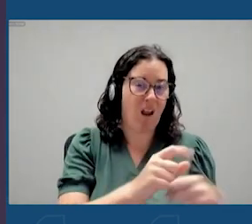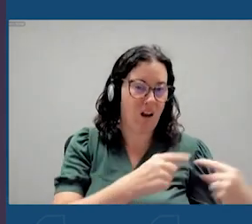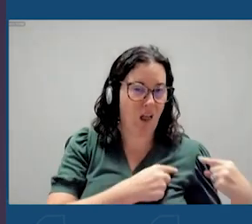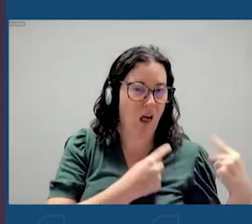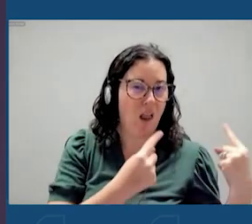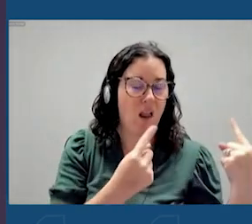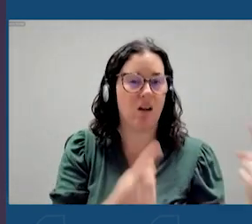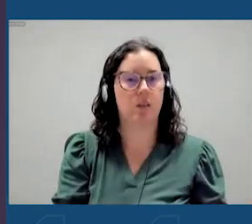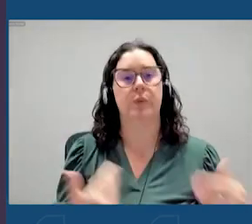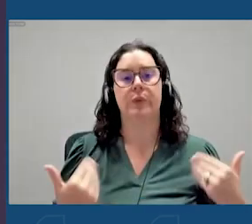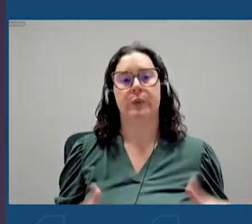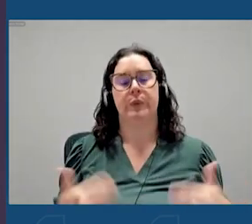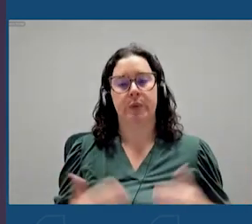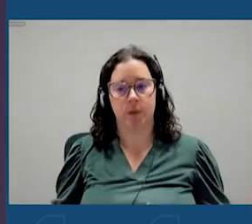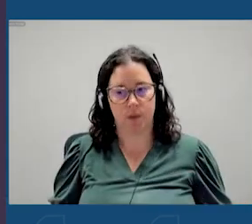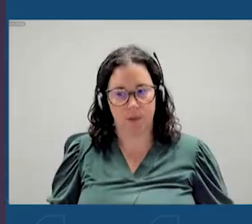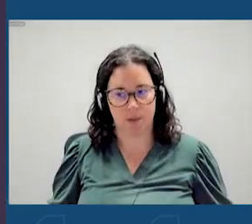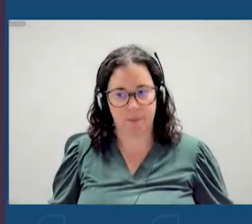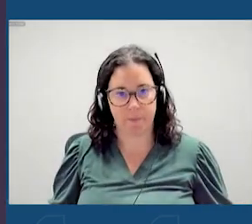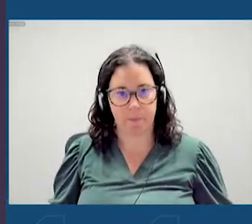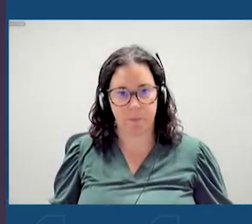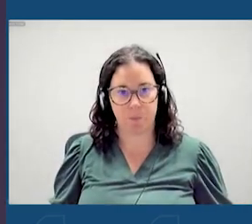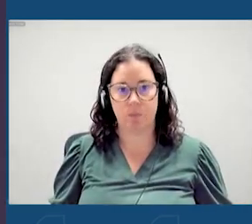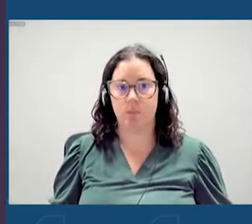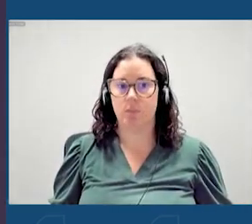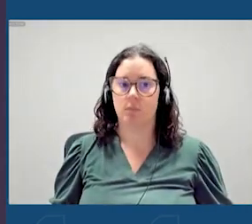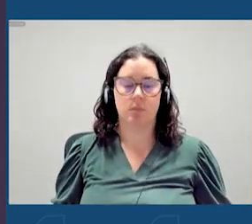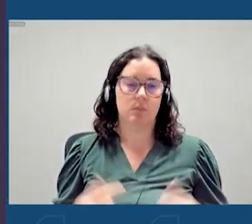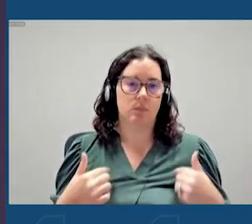Well, you can tell I don't like